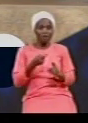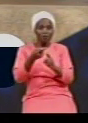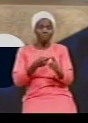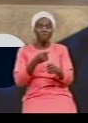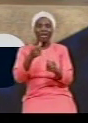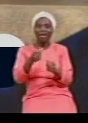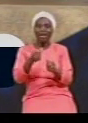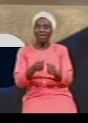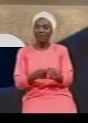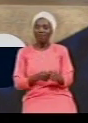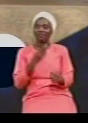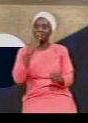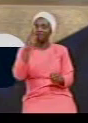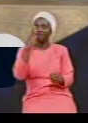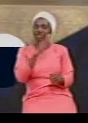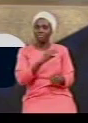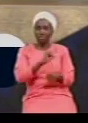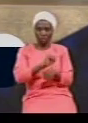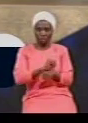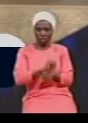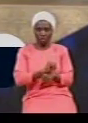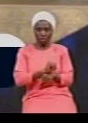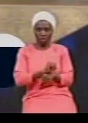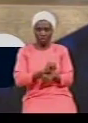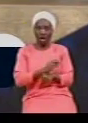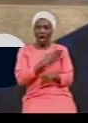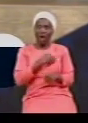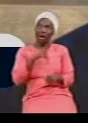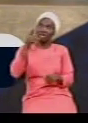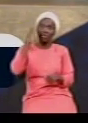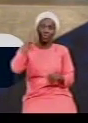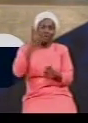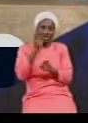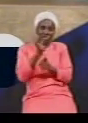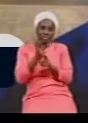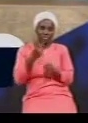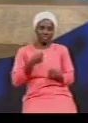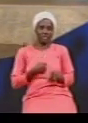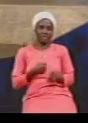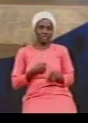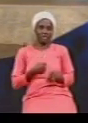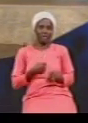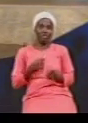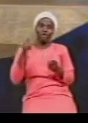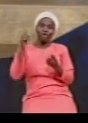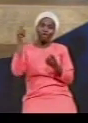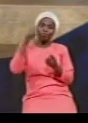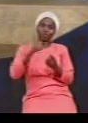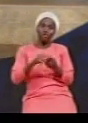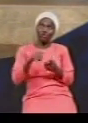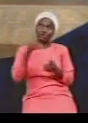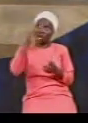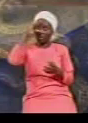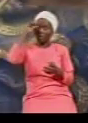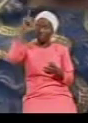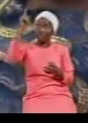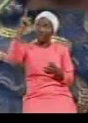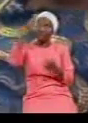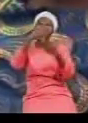every evil work, and will preserve me unto his heavenly